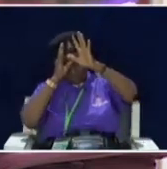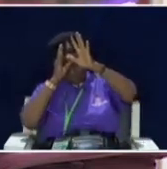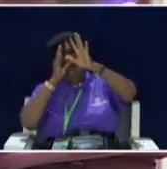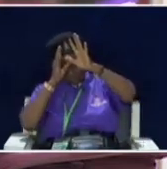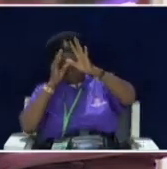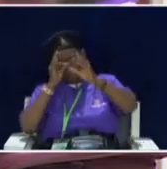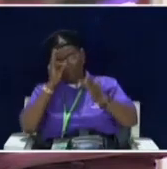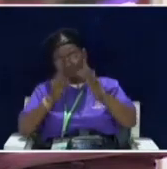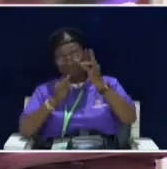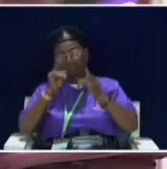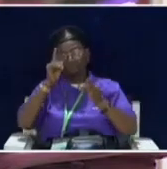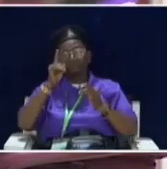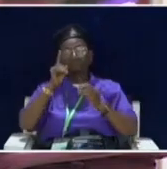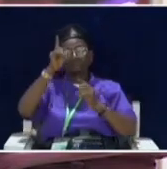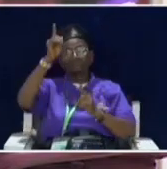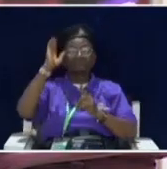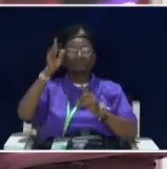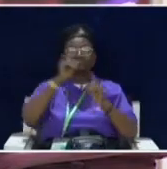if you are going to answer